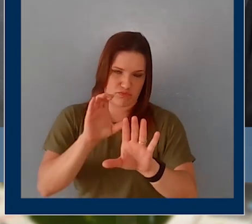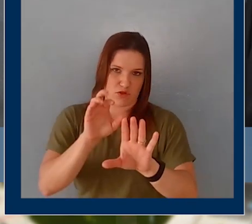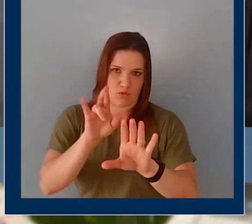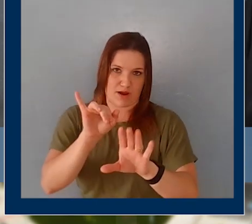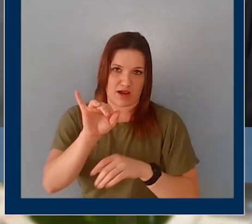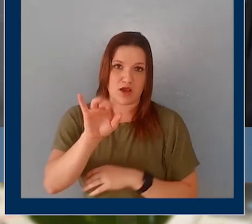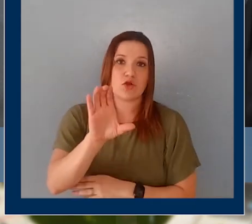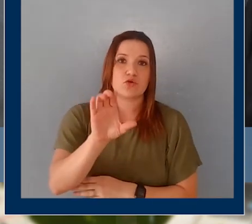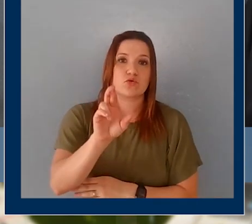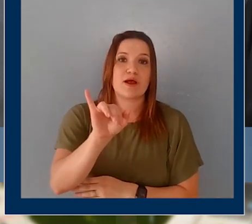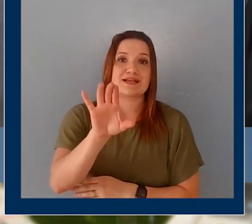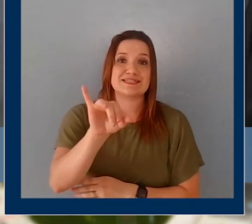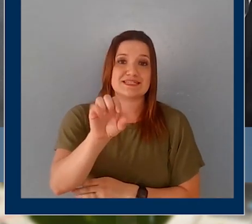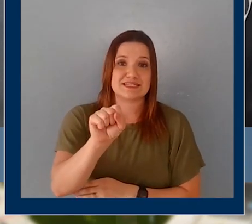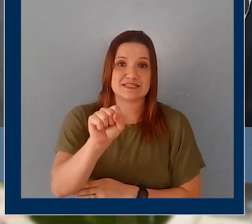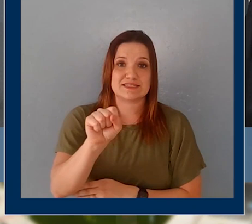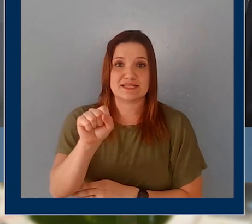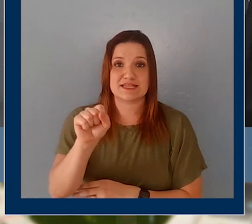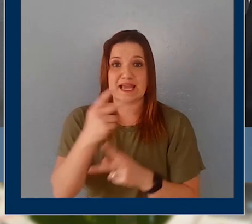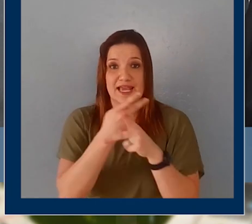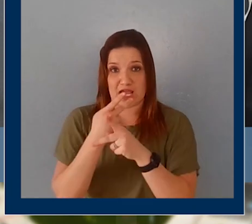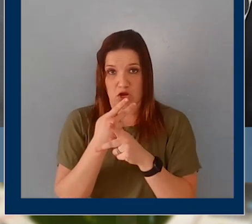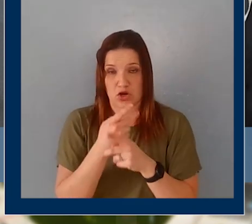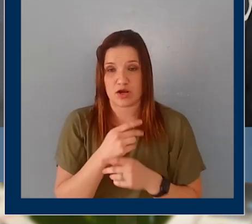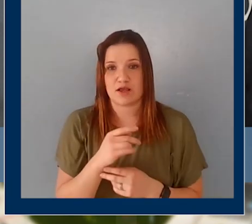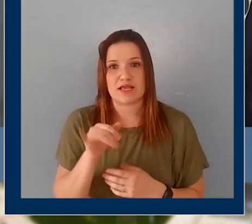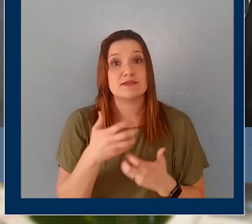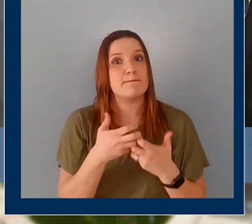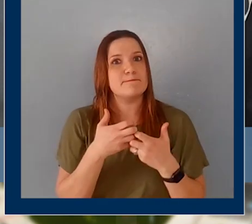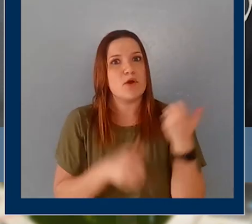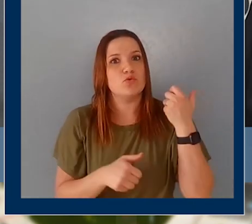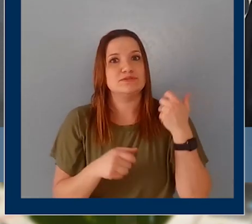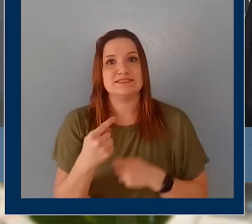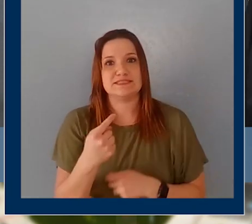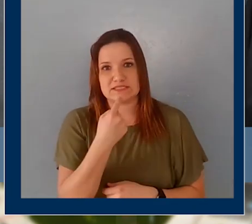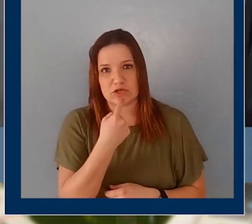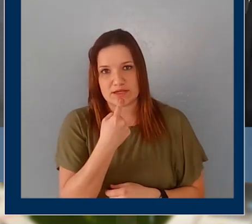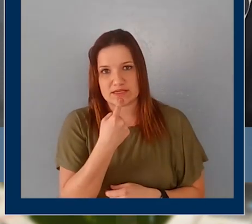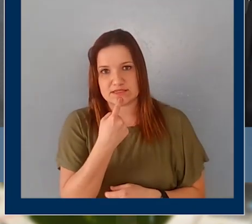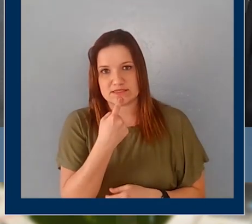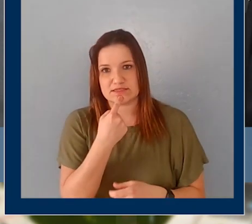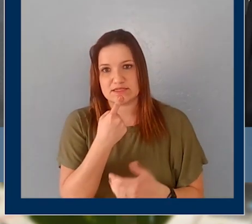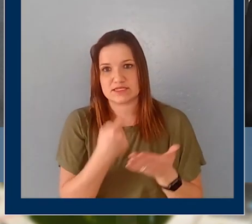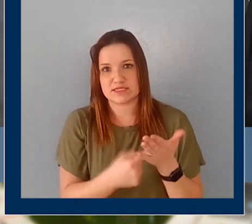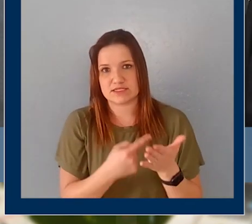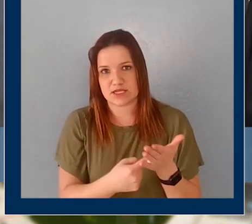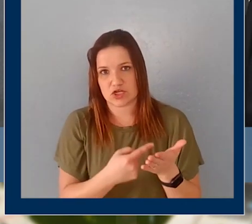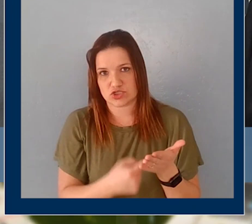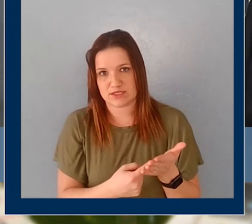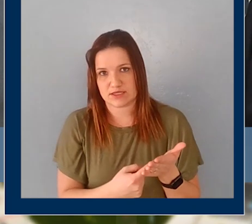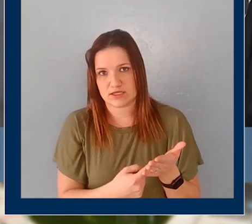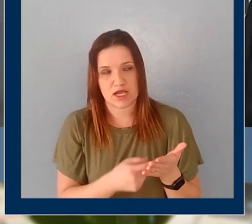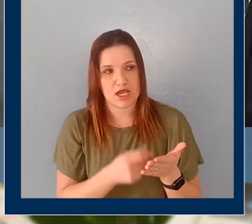care. But you think back in March and April, and we witnessed what was going on in New York, where they